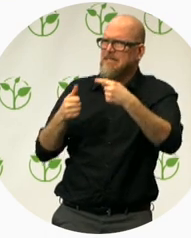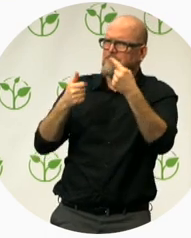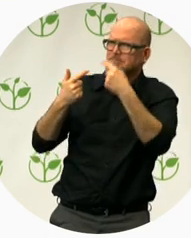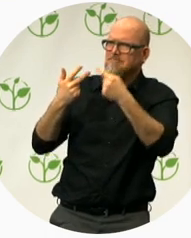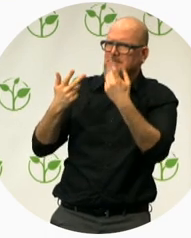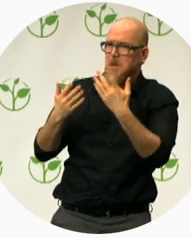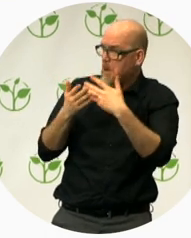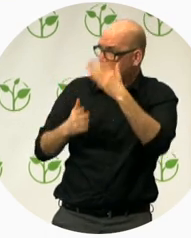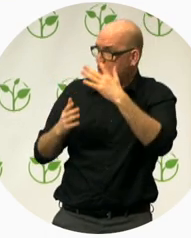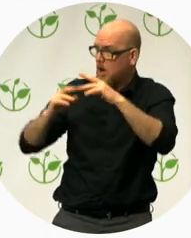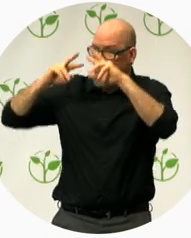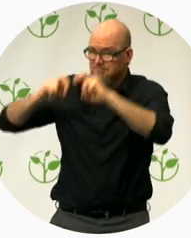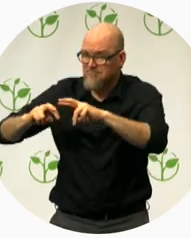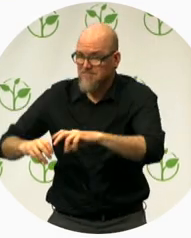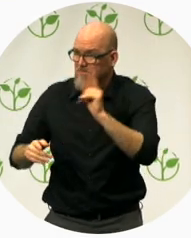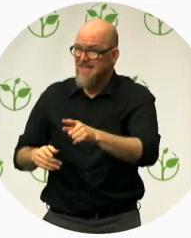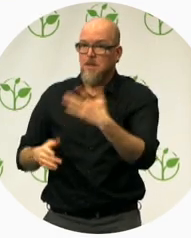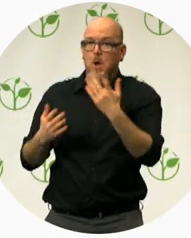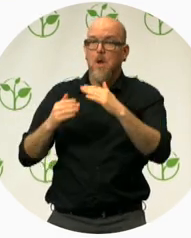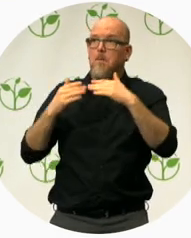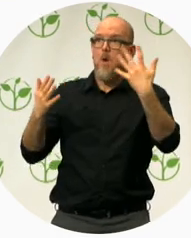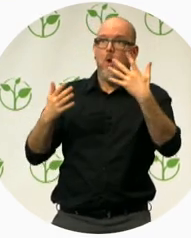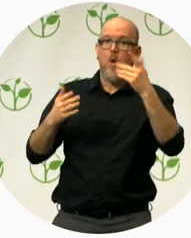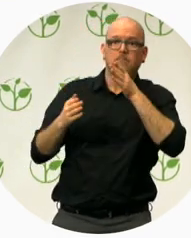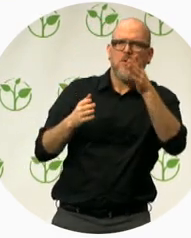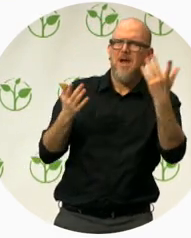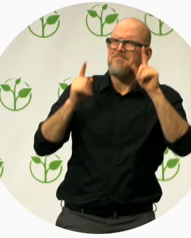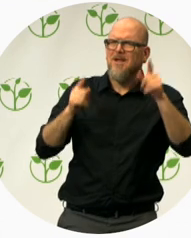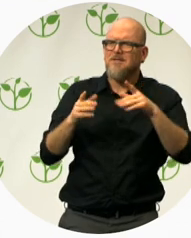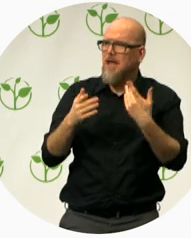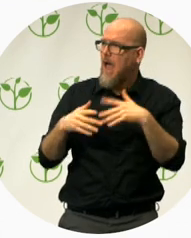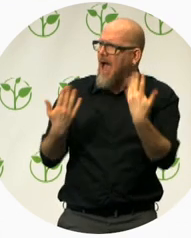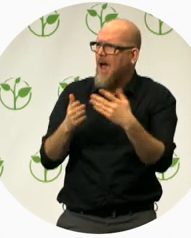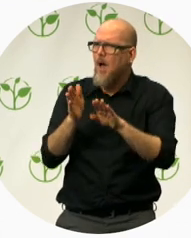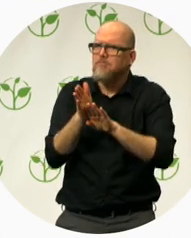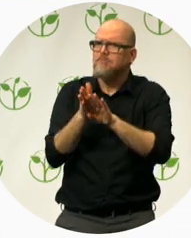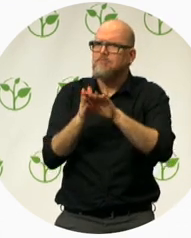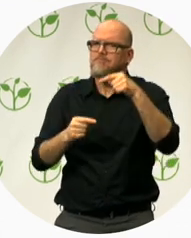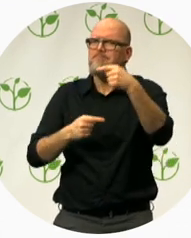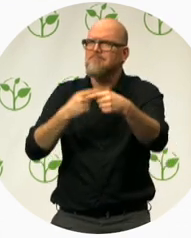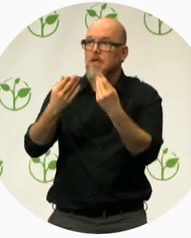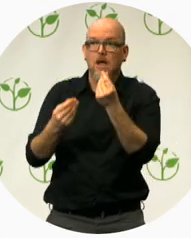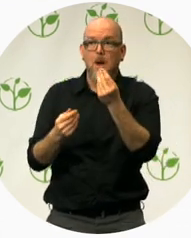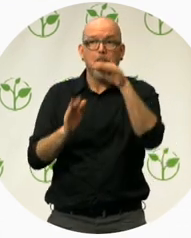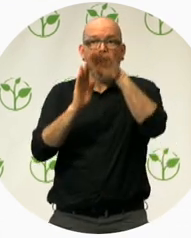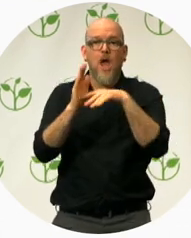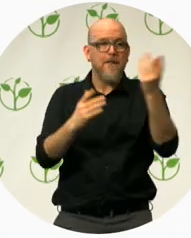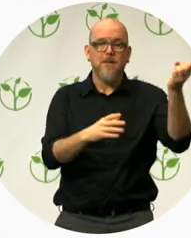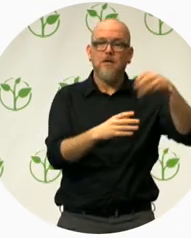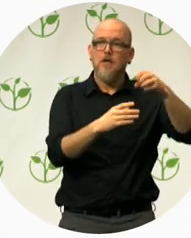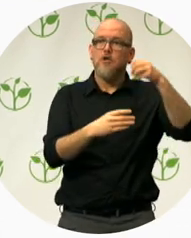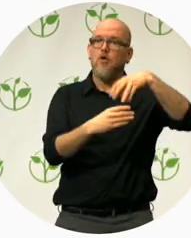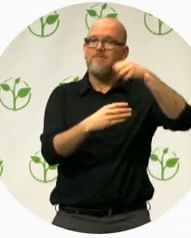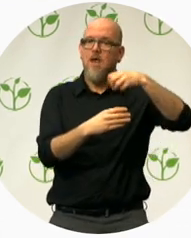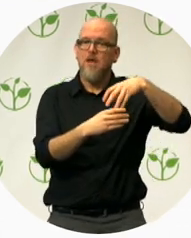being done automatically with very interesting software that is out there right now. So we're going to see a big change, I think, in education in regards to